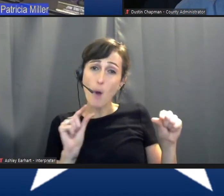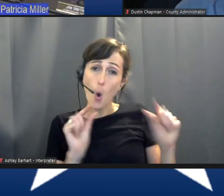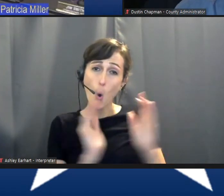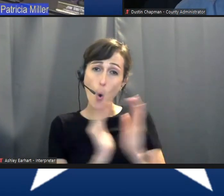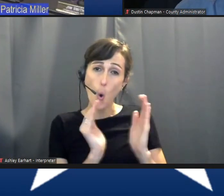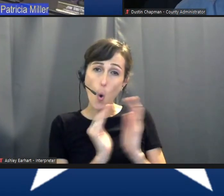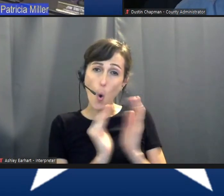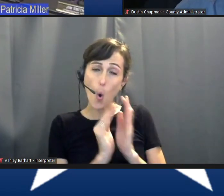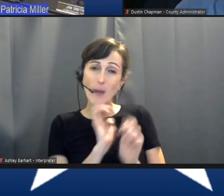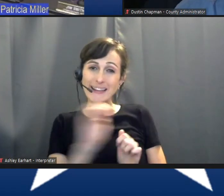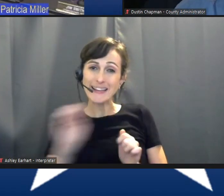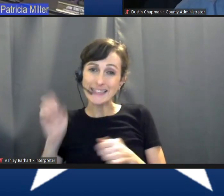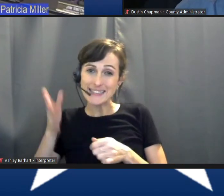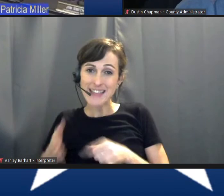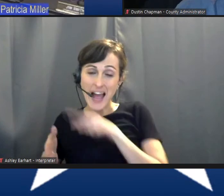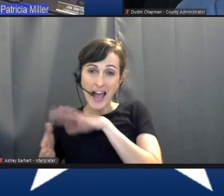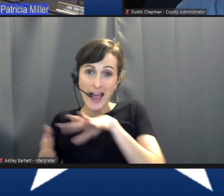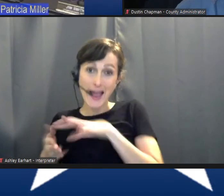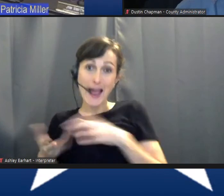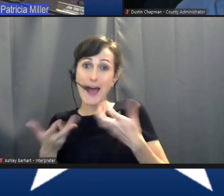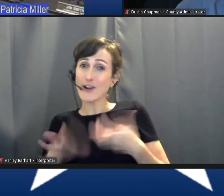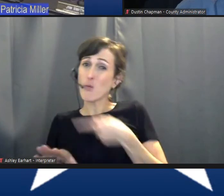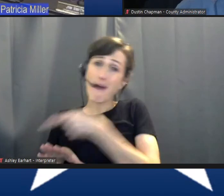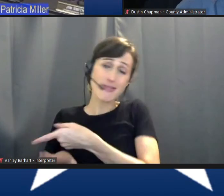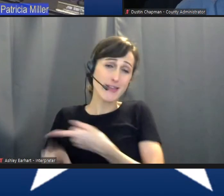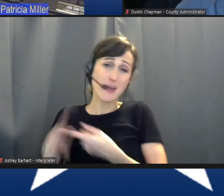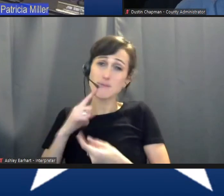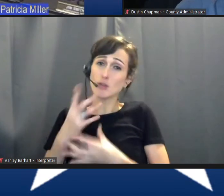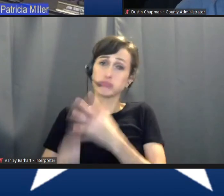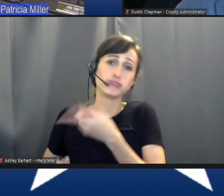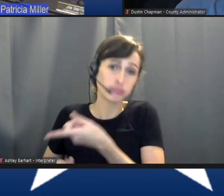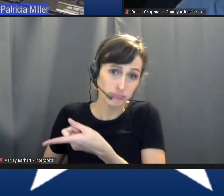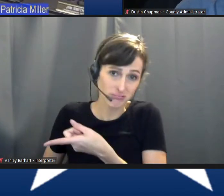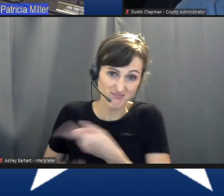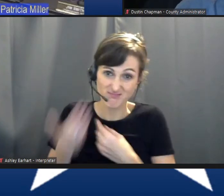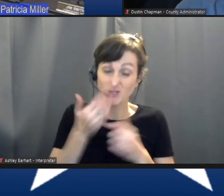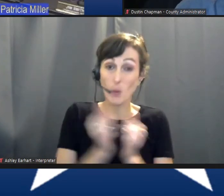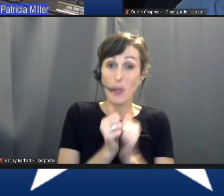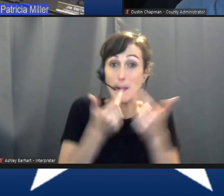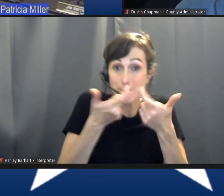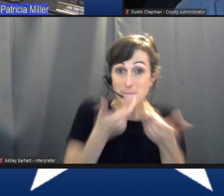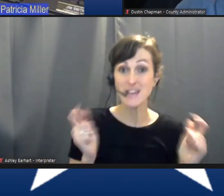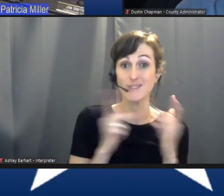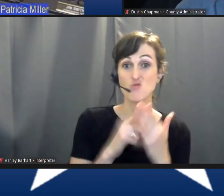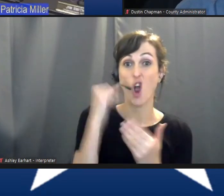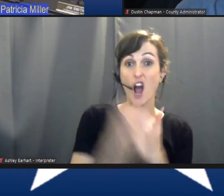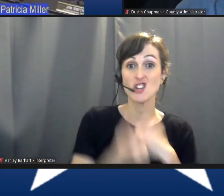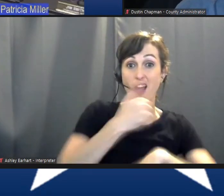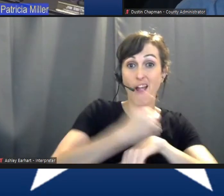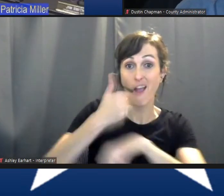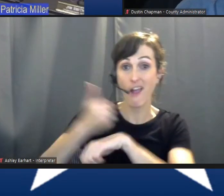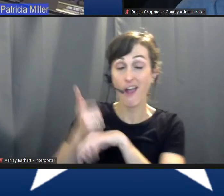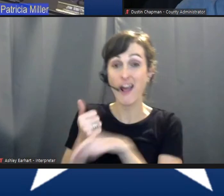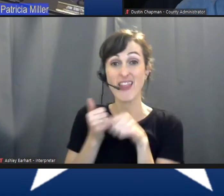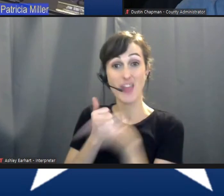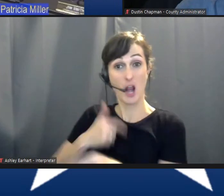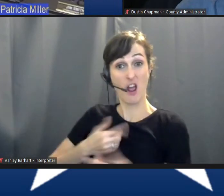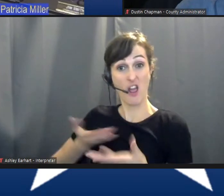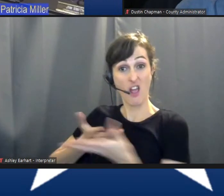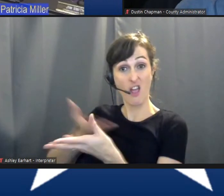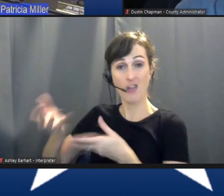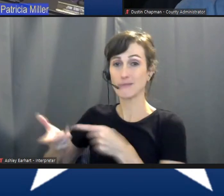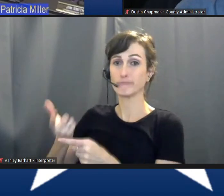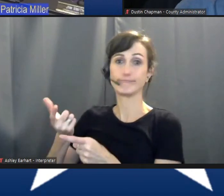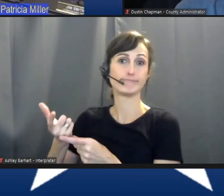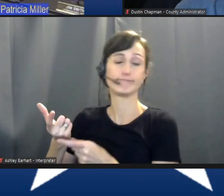county, I don't want us to get lost in the mega projects, because what they're coming forward